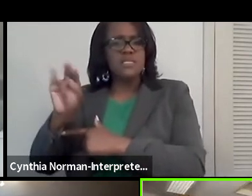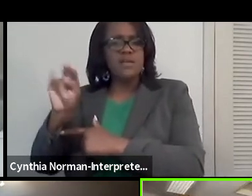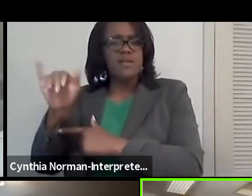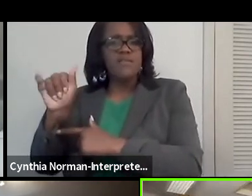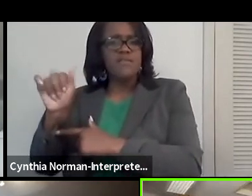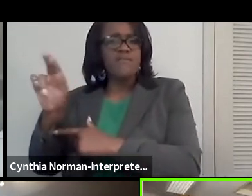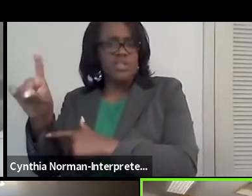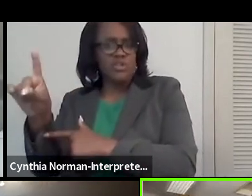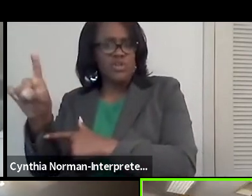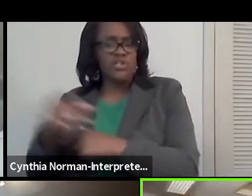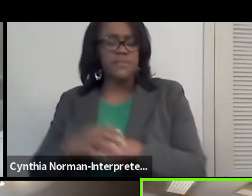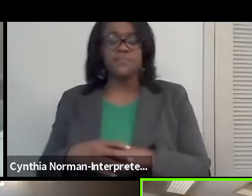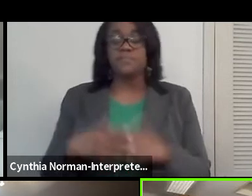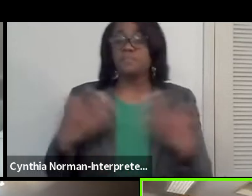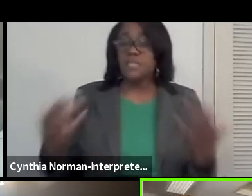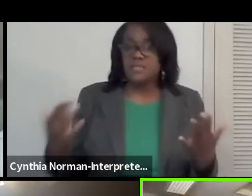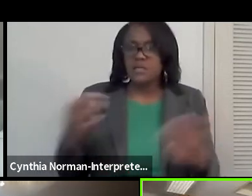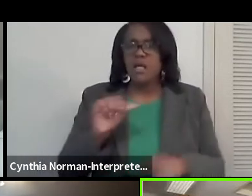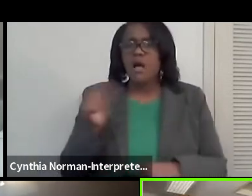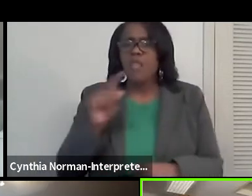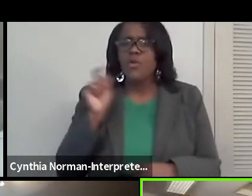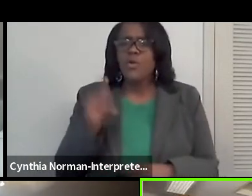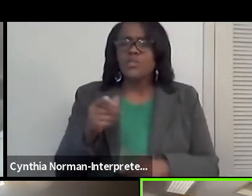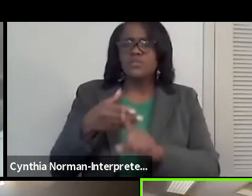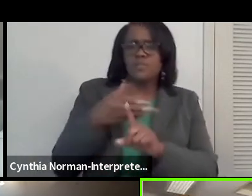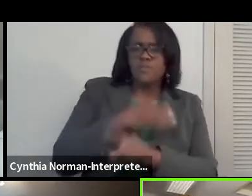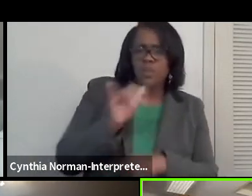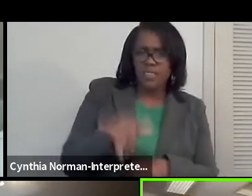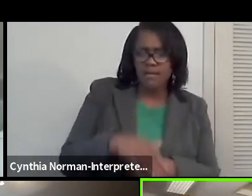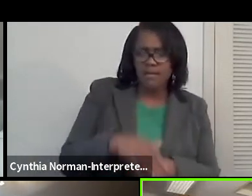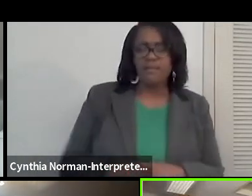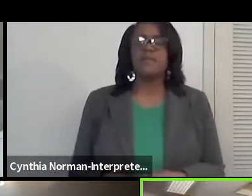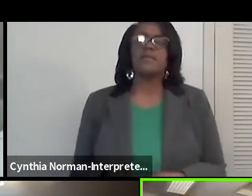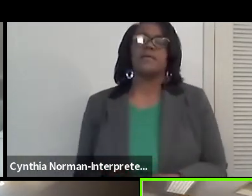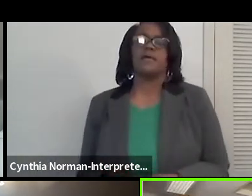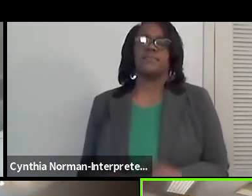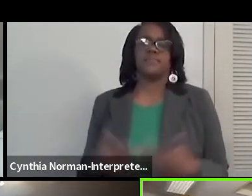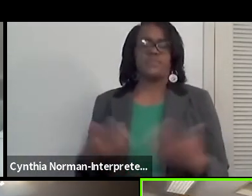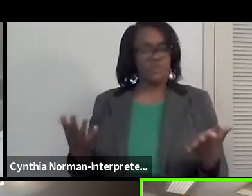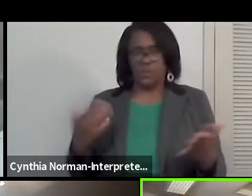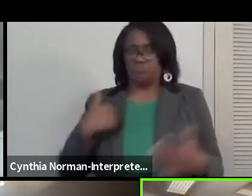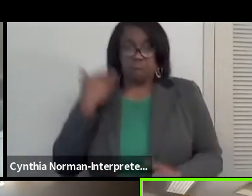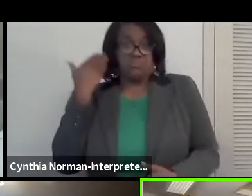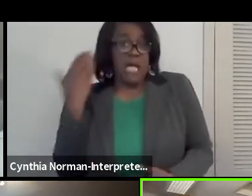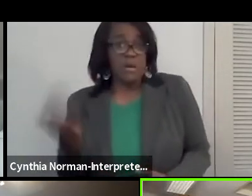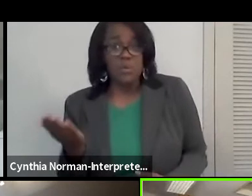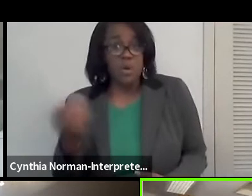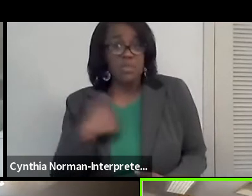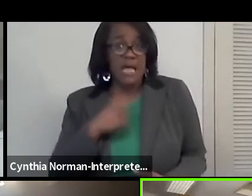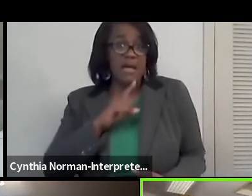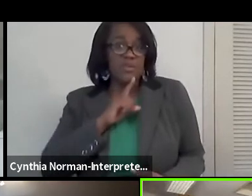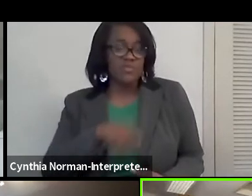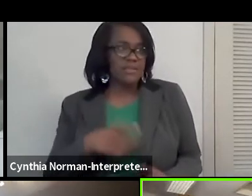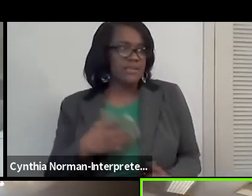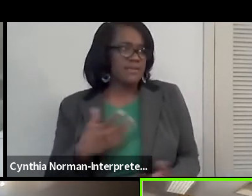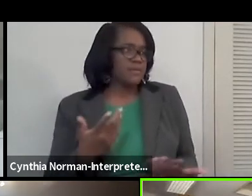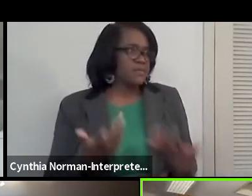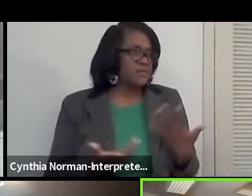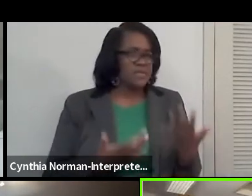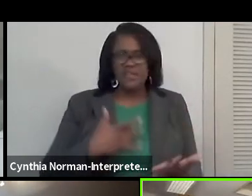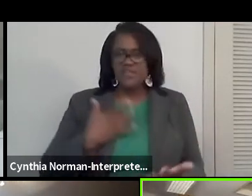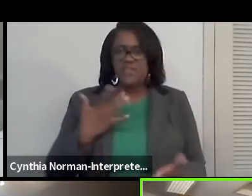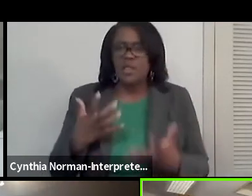then to the question, the previous question. So I don't know that I really, feel a